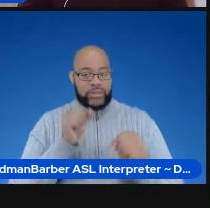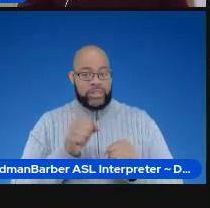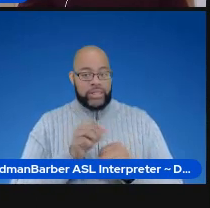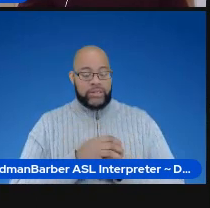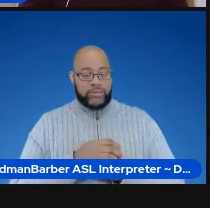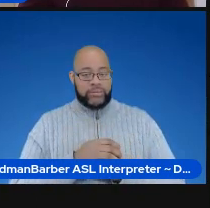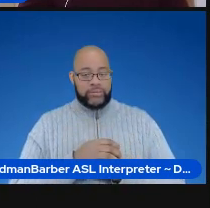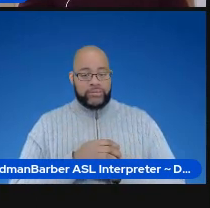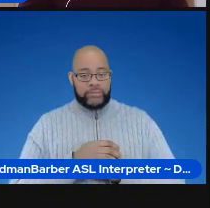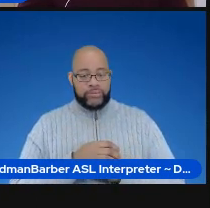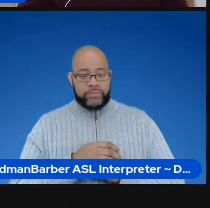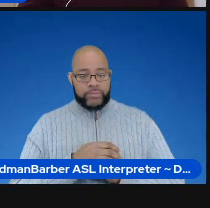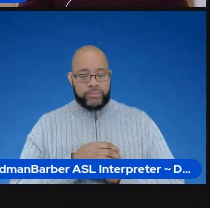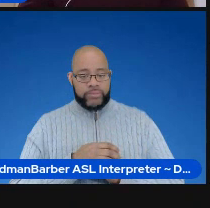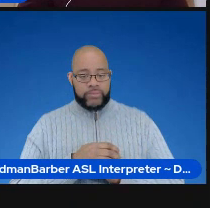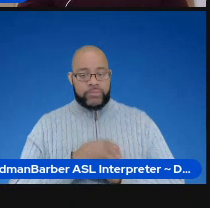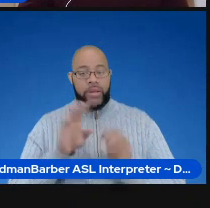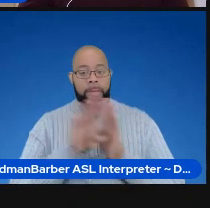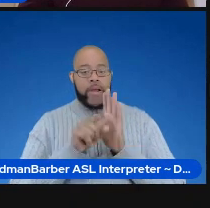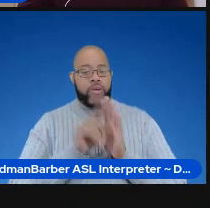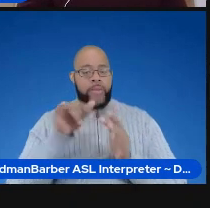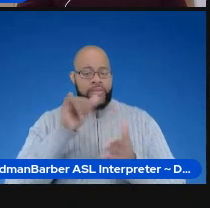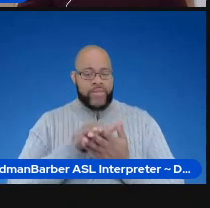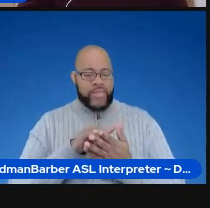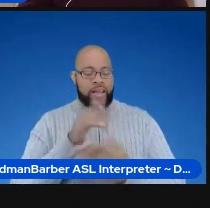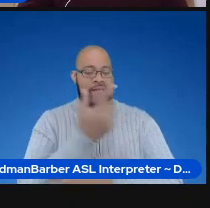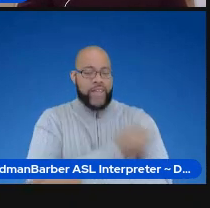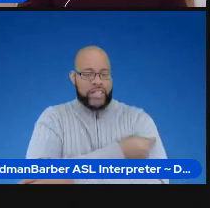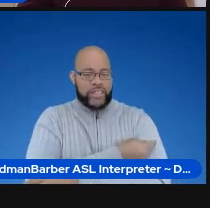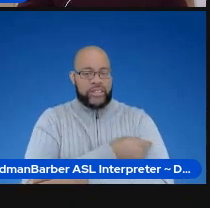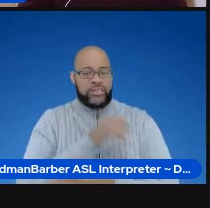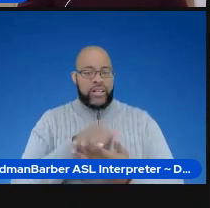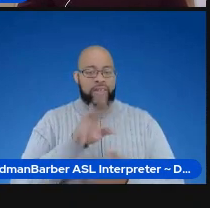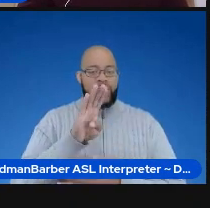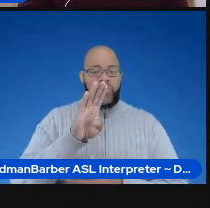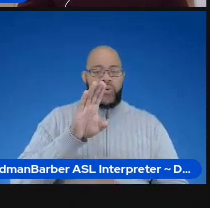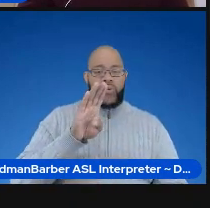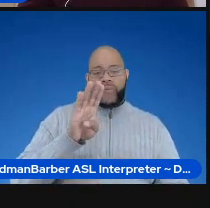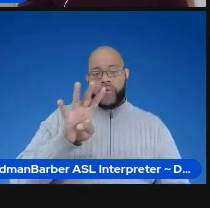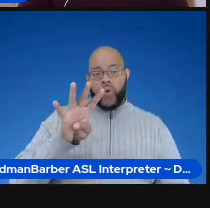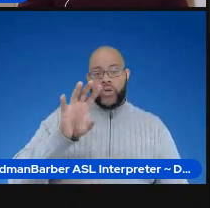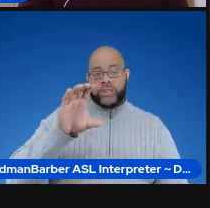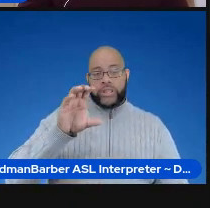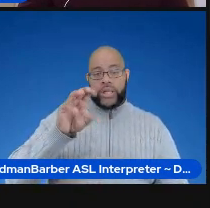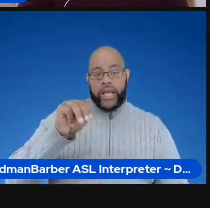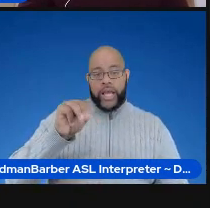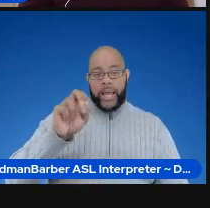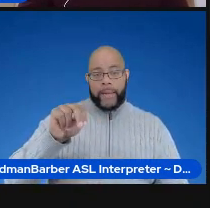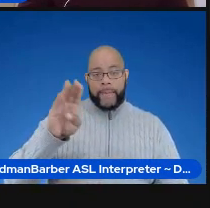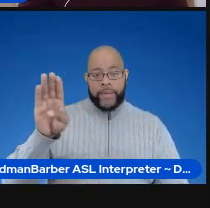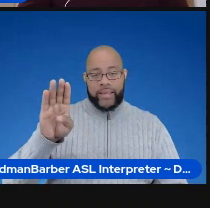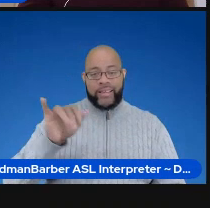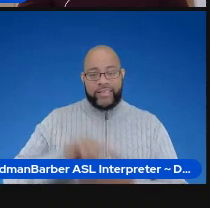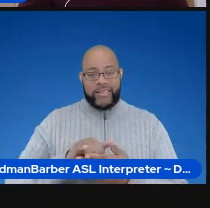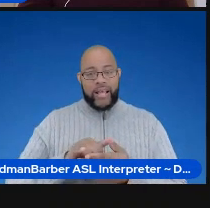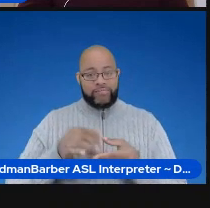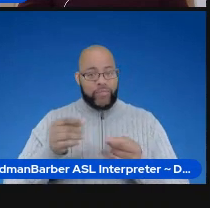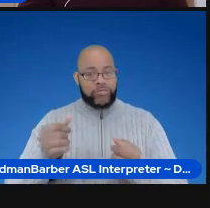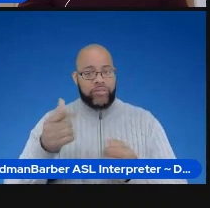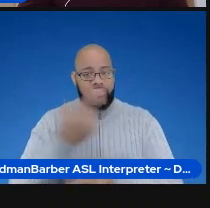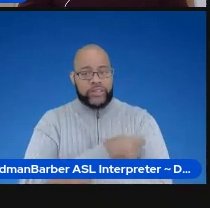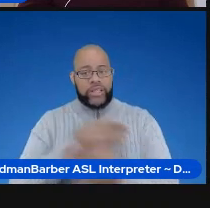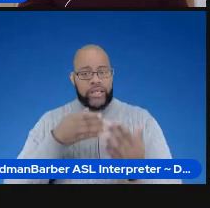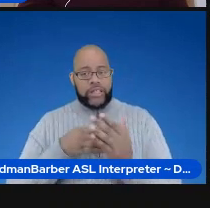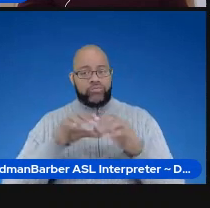reactogenicity. So a little bit of background about this vaccine. So Suliman B vaccine is an efficacious vaccine against capsular group